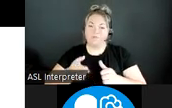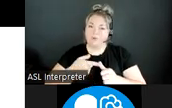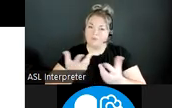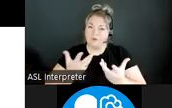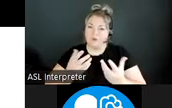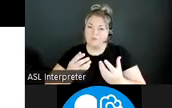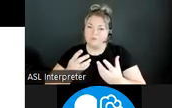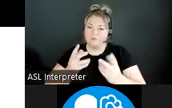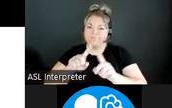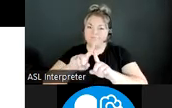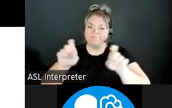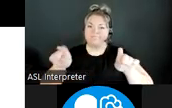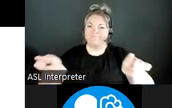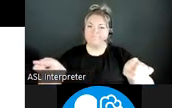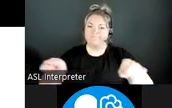of you